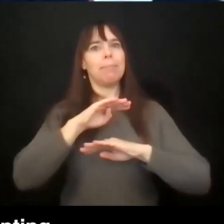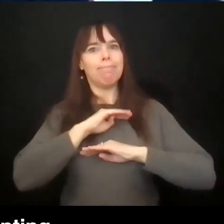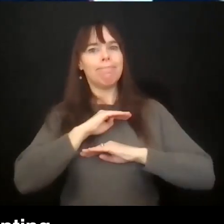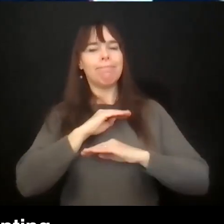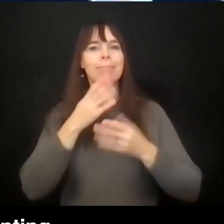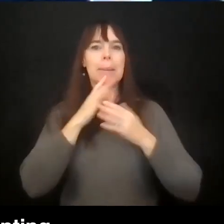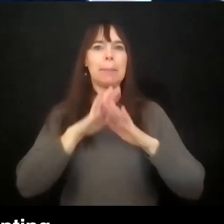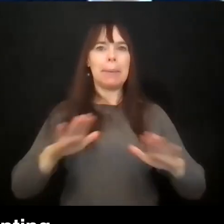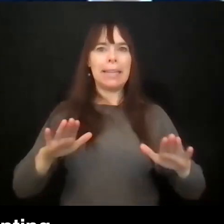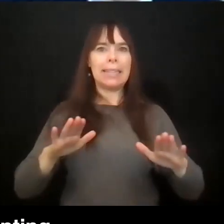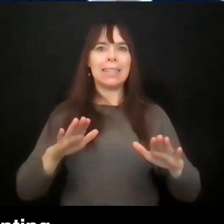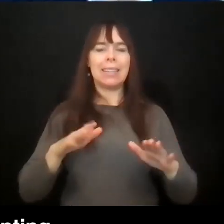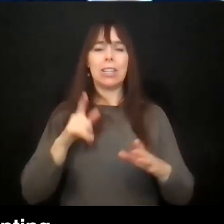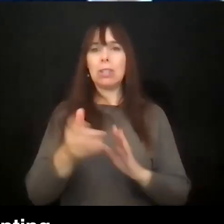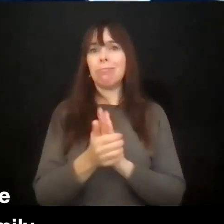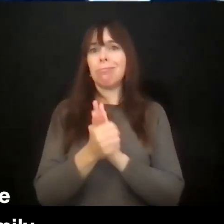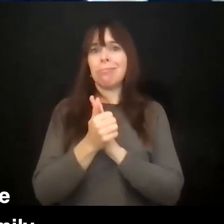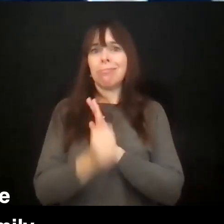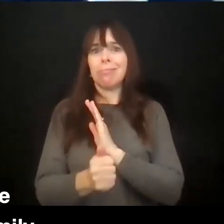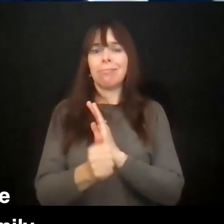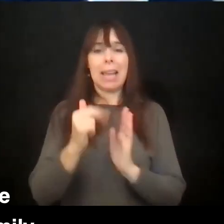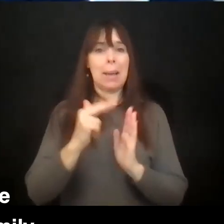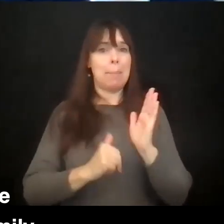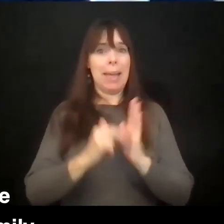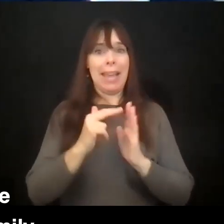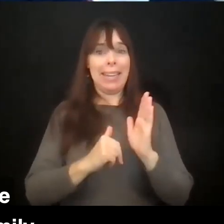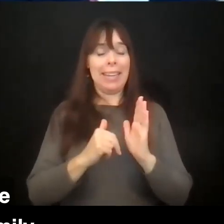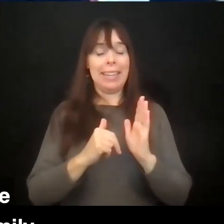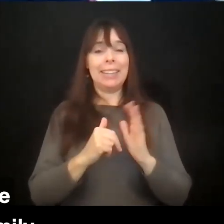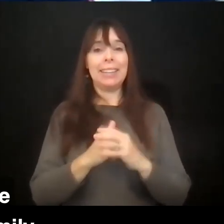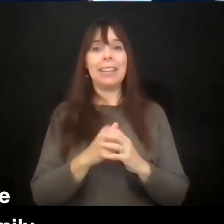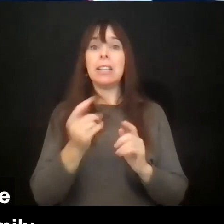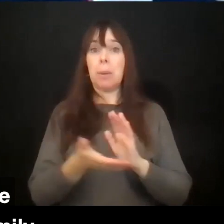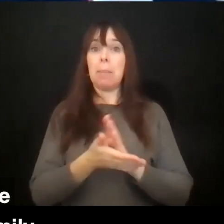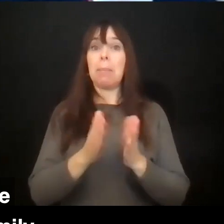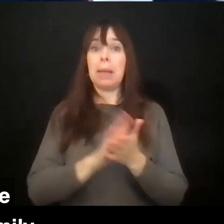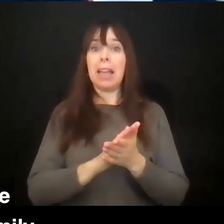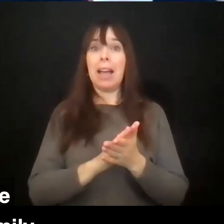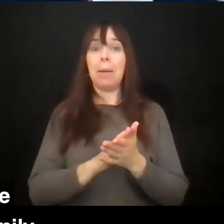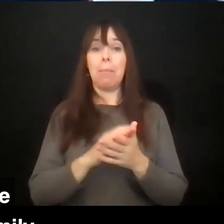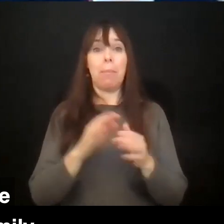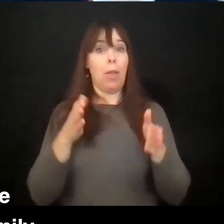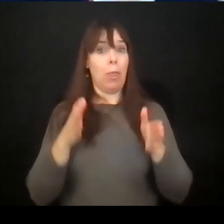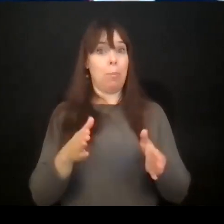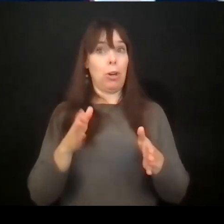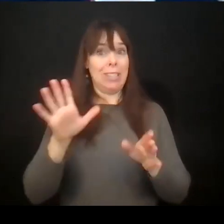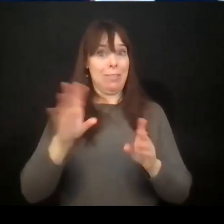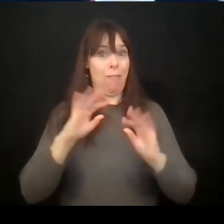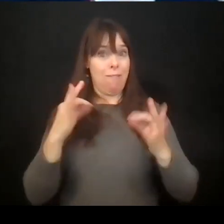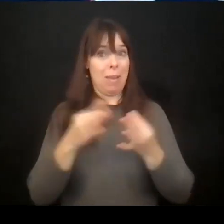She was so good at painting that she became the breadwinner of her family.